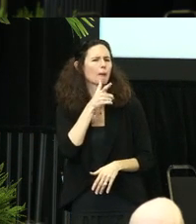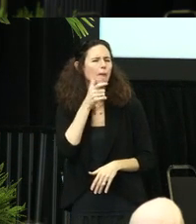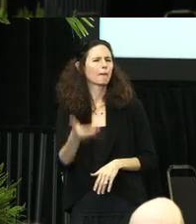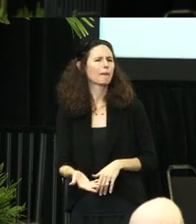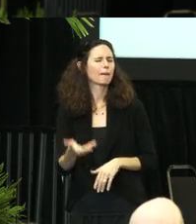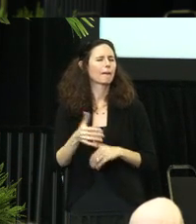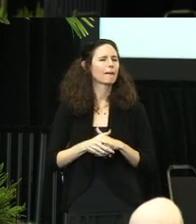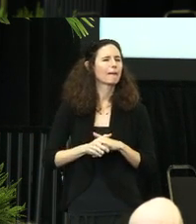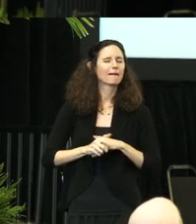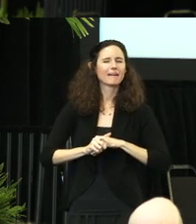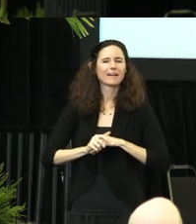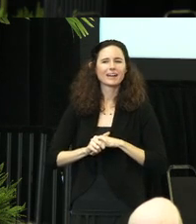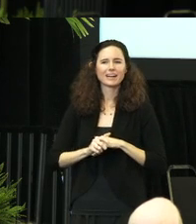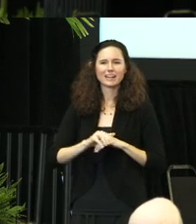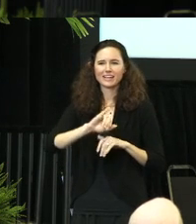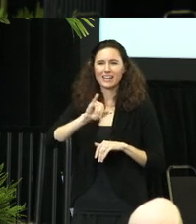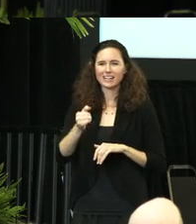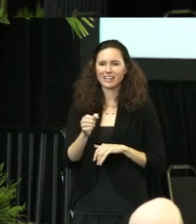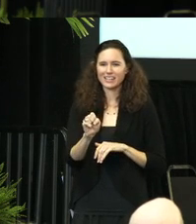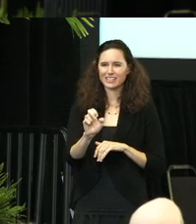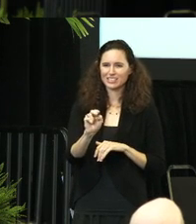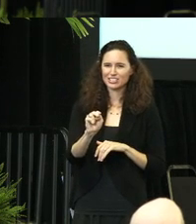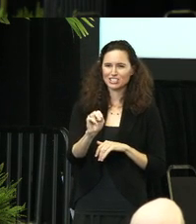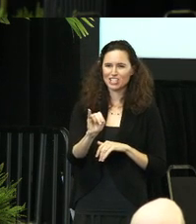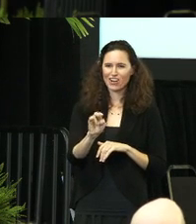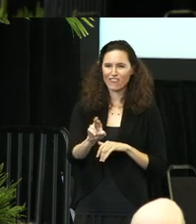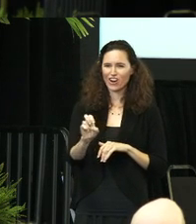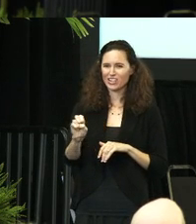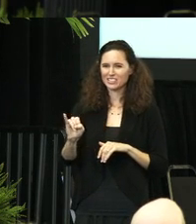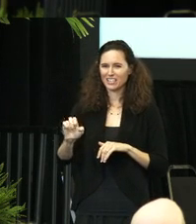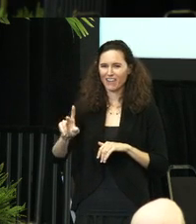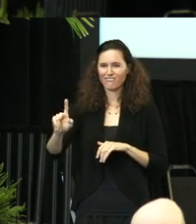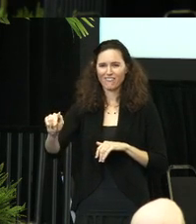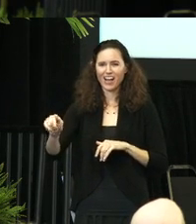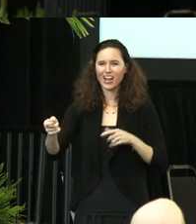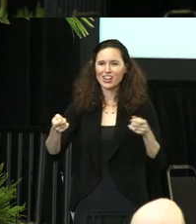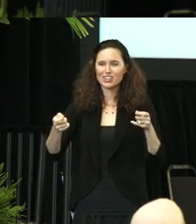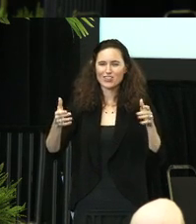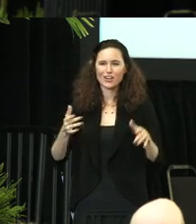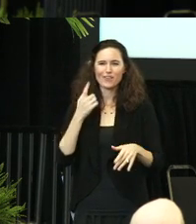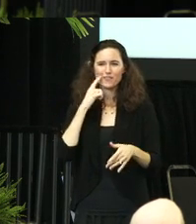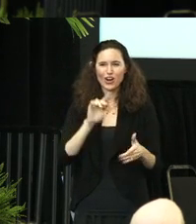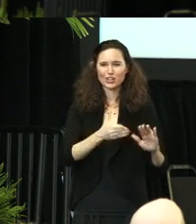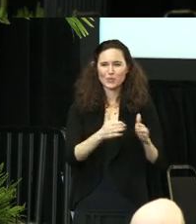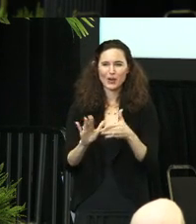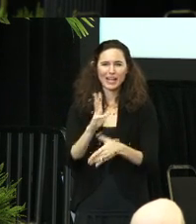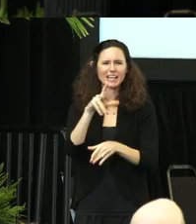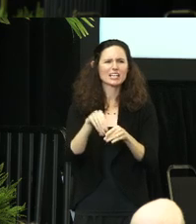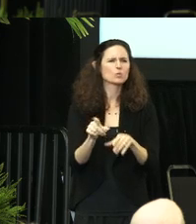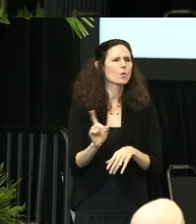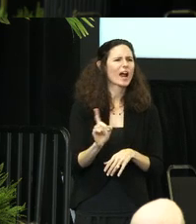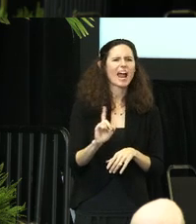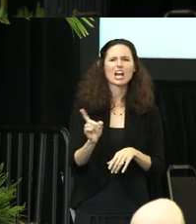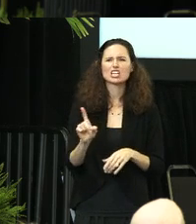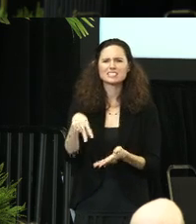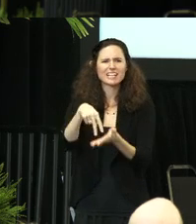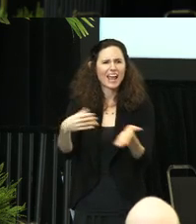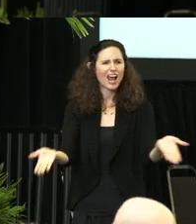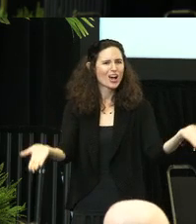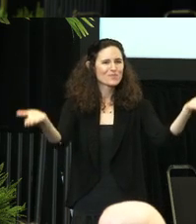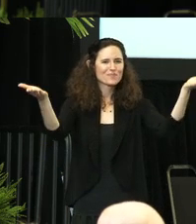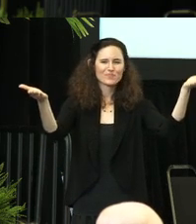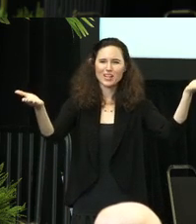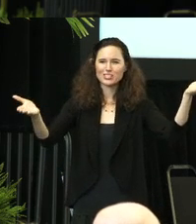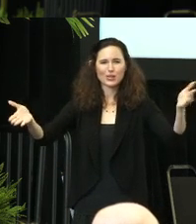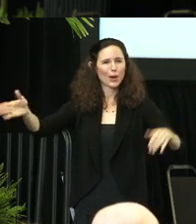But it is Jennifer Silva, our Director of Government and Community Engagement. Jen, where are you? Stand up, give your princess